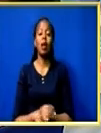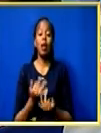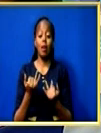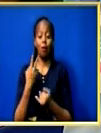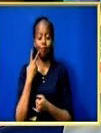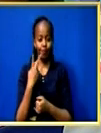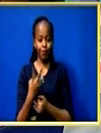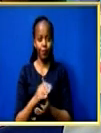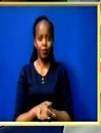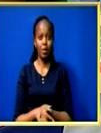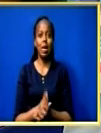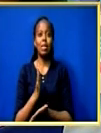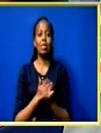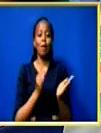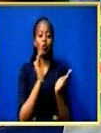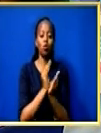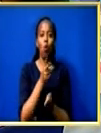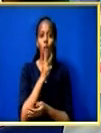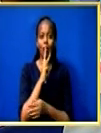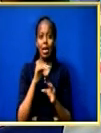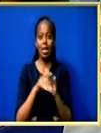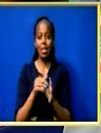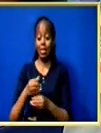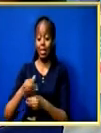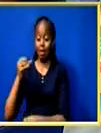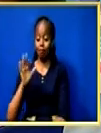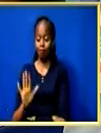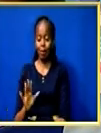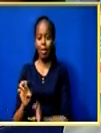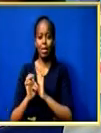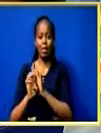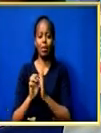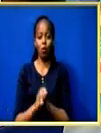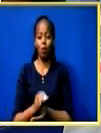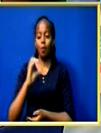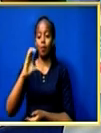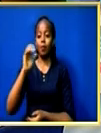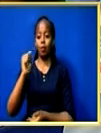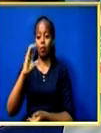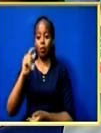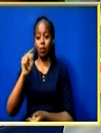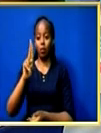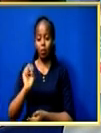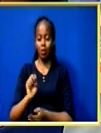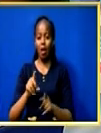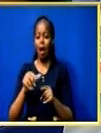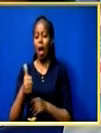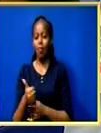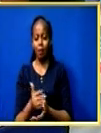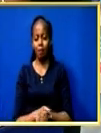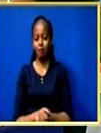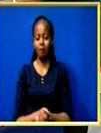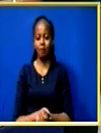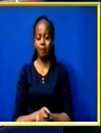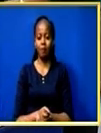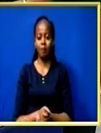see. Some store water in their stem, e.g. the cactus. Yeah. And even which one also store water in the